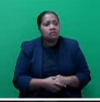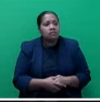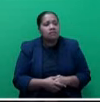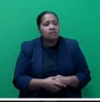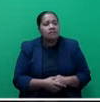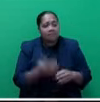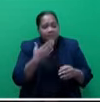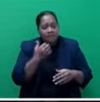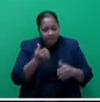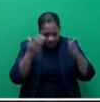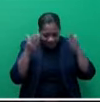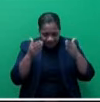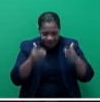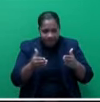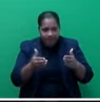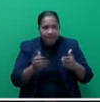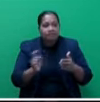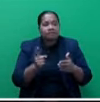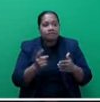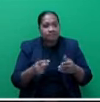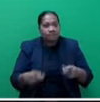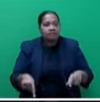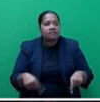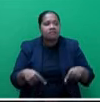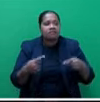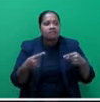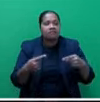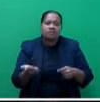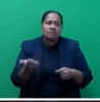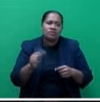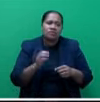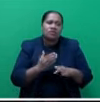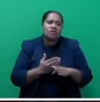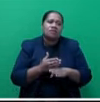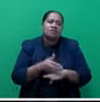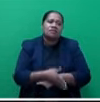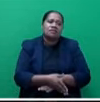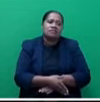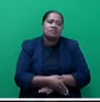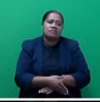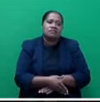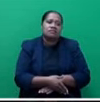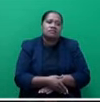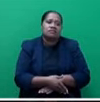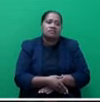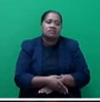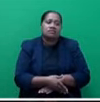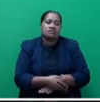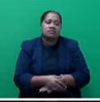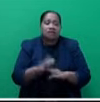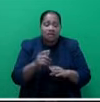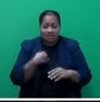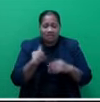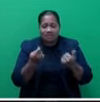to what is being debated. You've already gone over time. I'm about to finish, Mr.